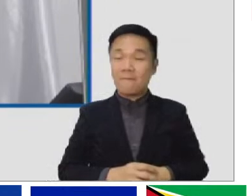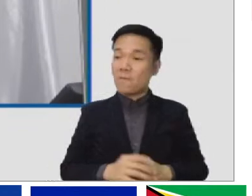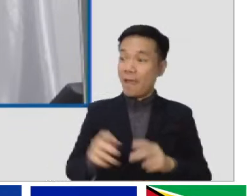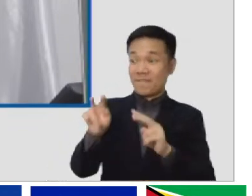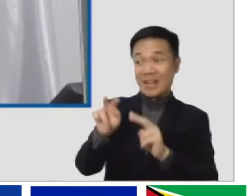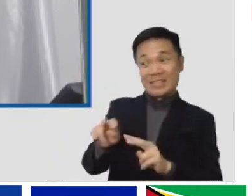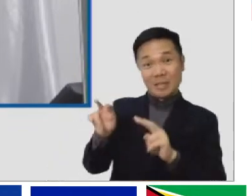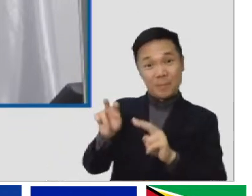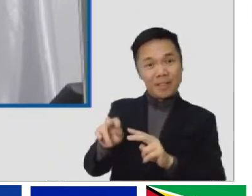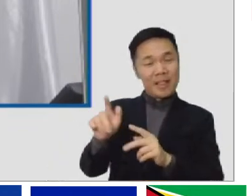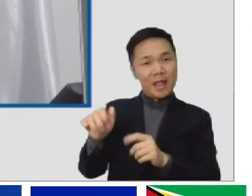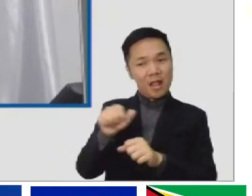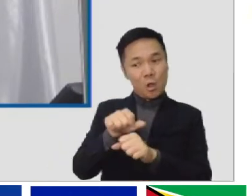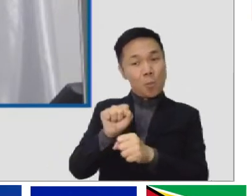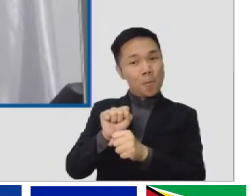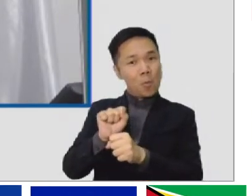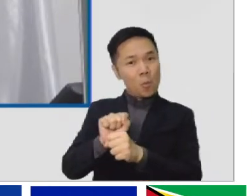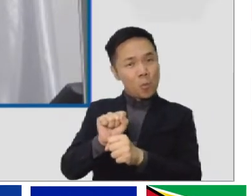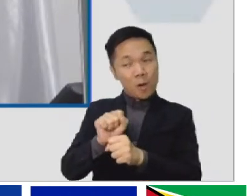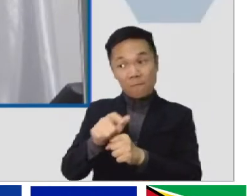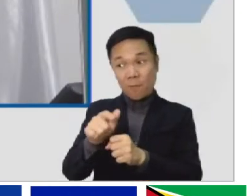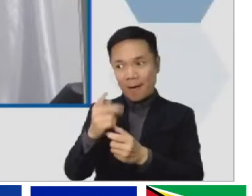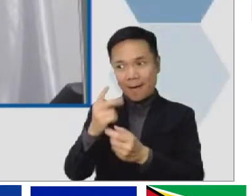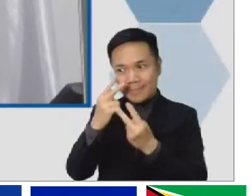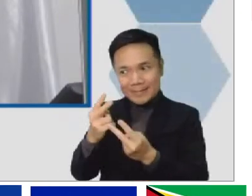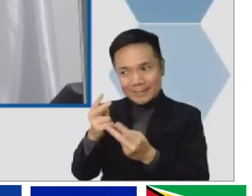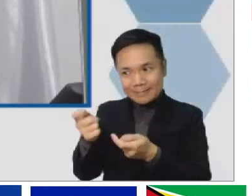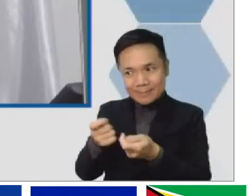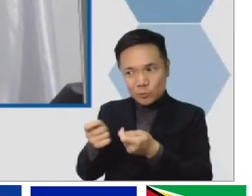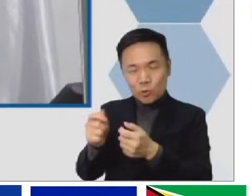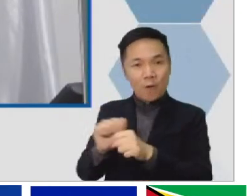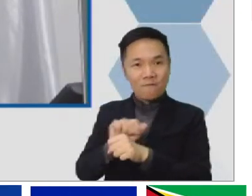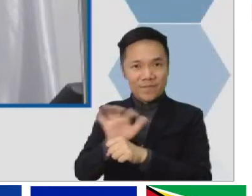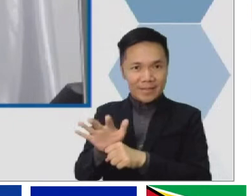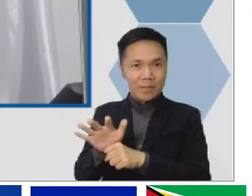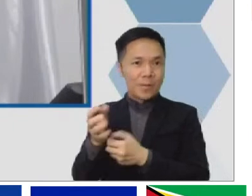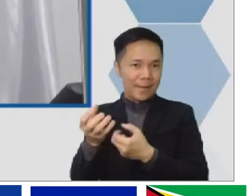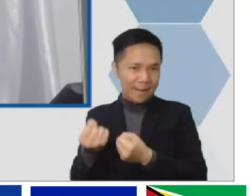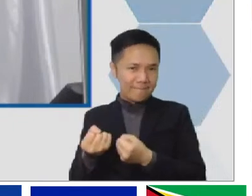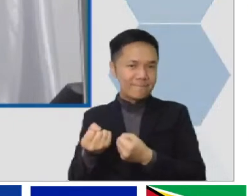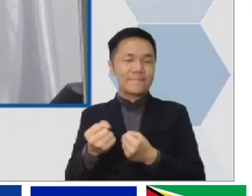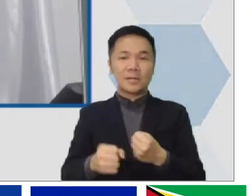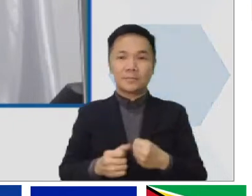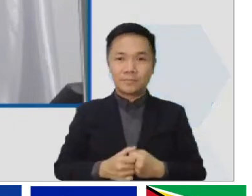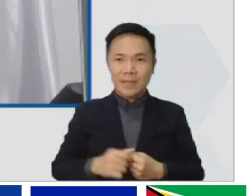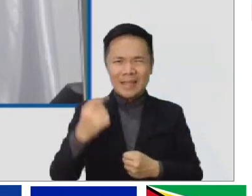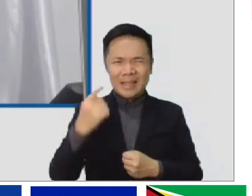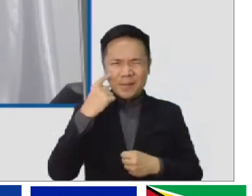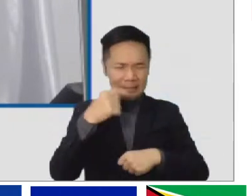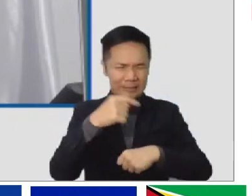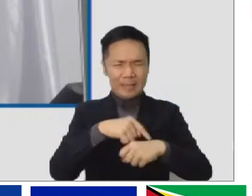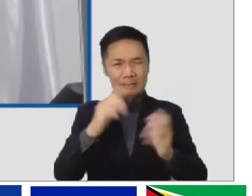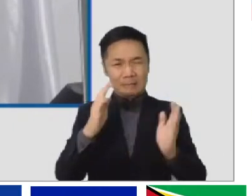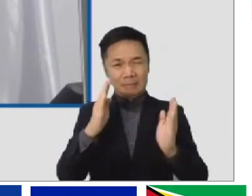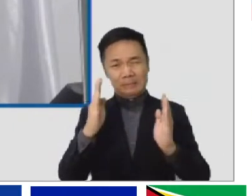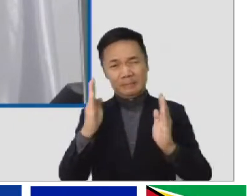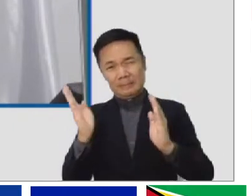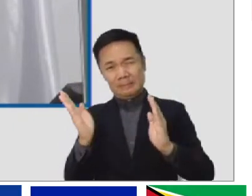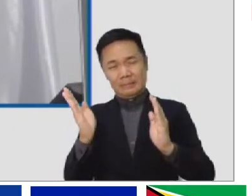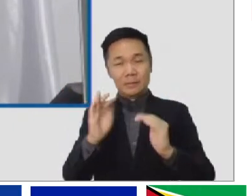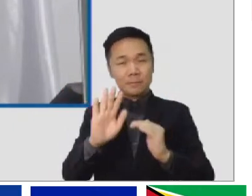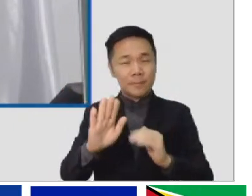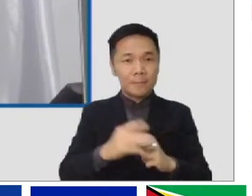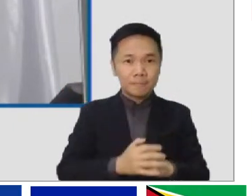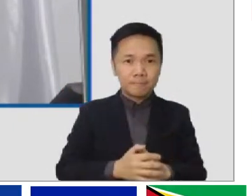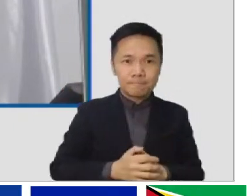of COVID-19. So I know that I'm running out of time, but I just wanted to highlight these cross-sectoral